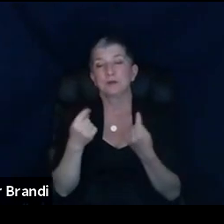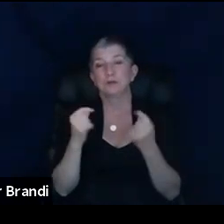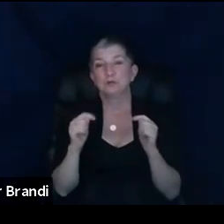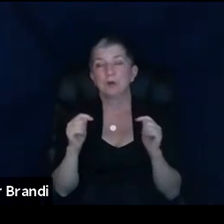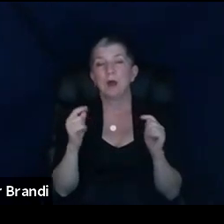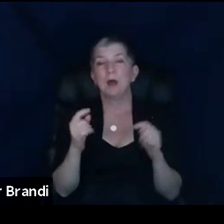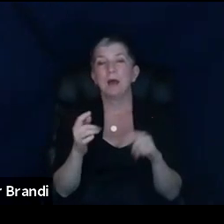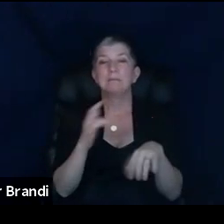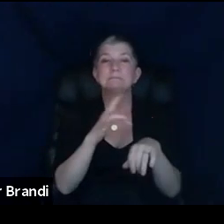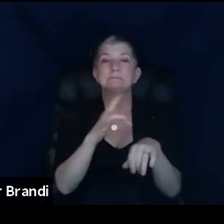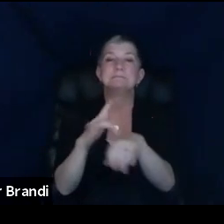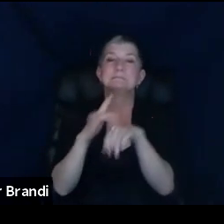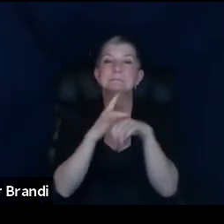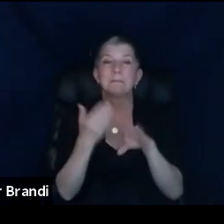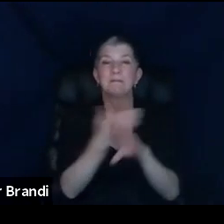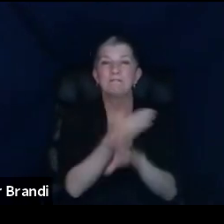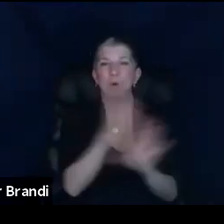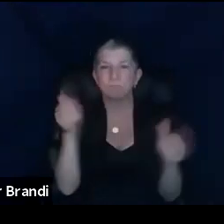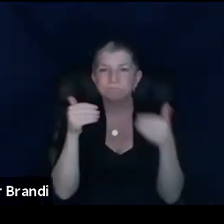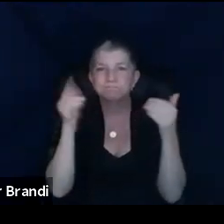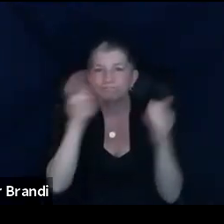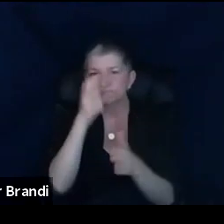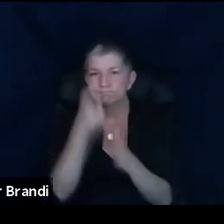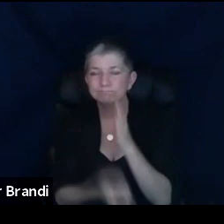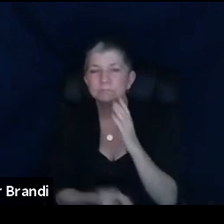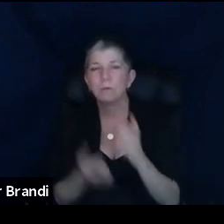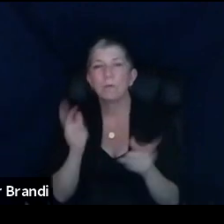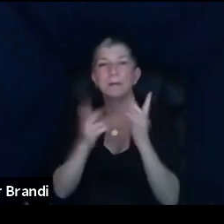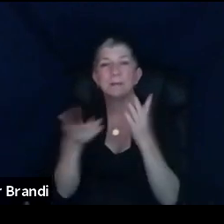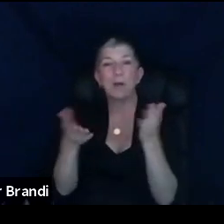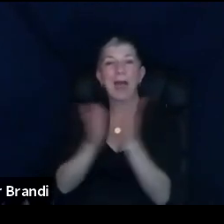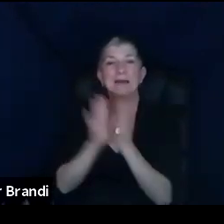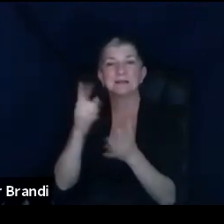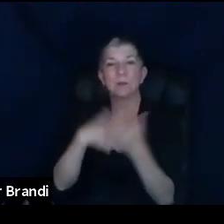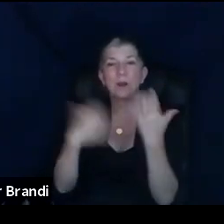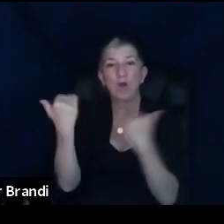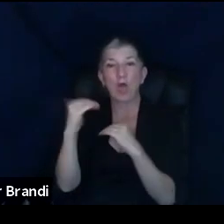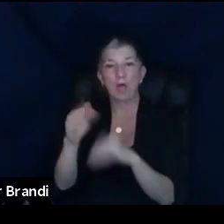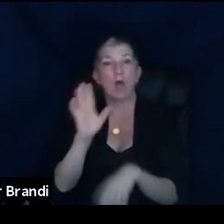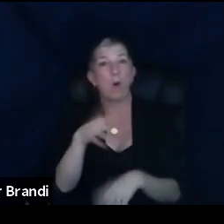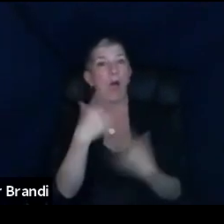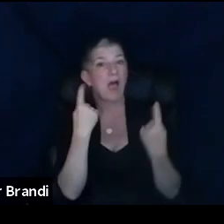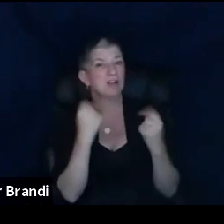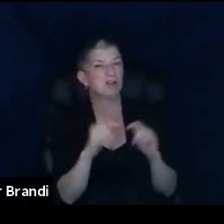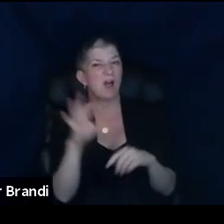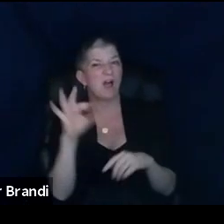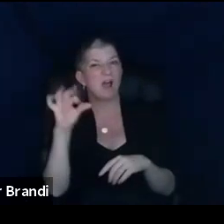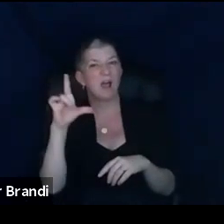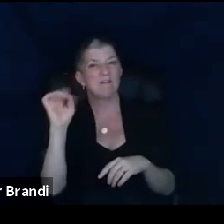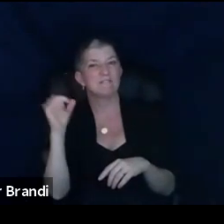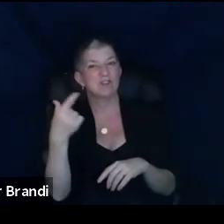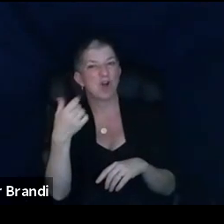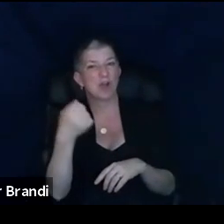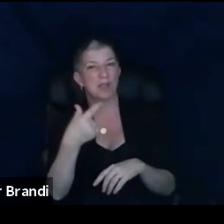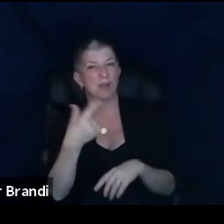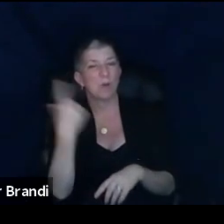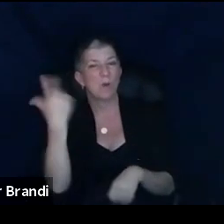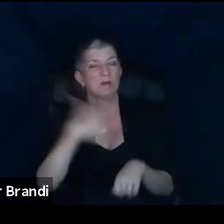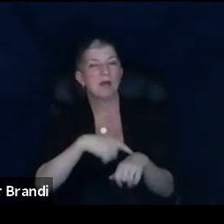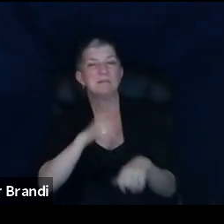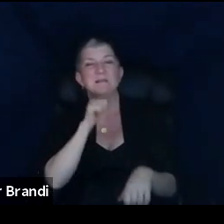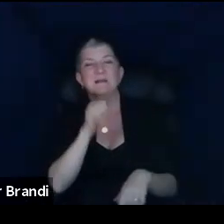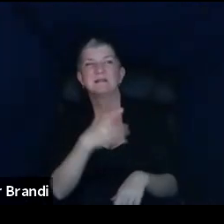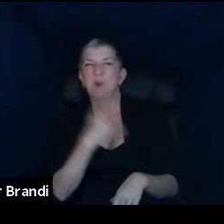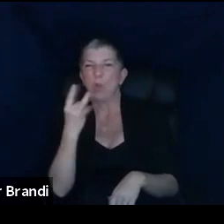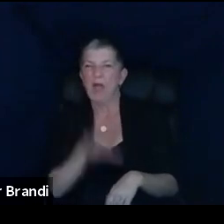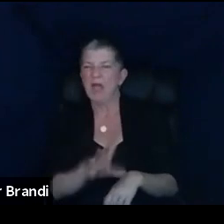buy, so that you then, when people are asking, well, what are your limits? You know, well, I tried that flogging that one time. Man, I'm not really a fan, but the spanking was